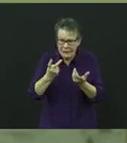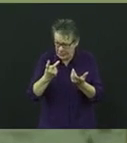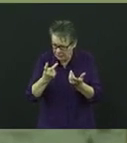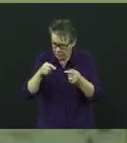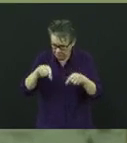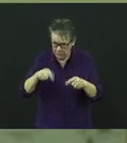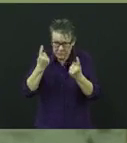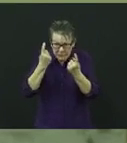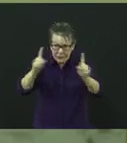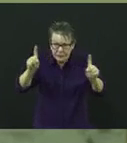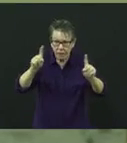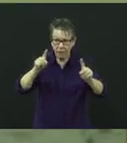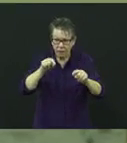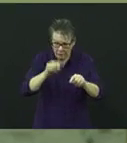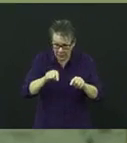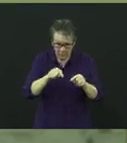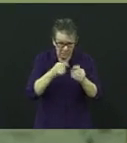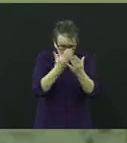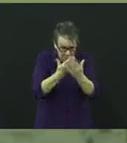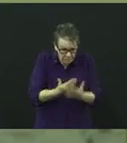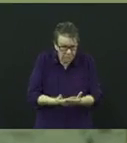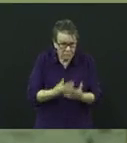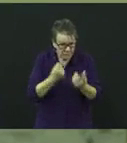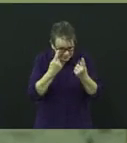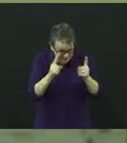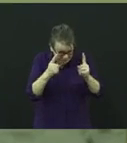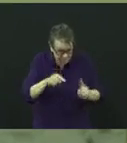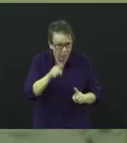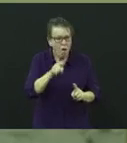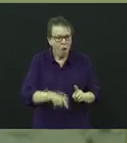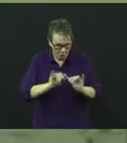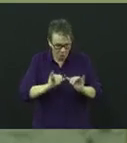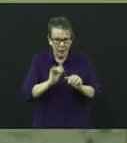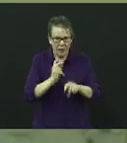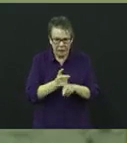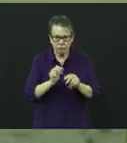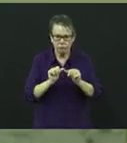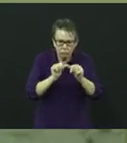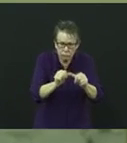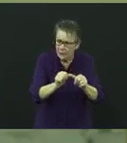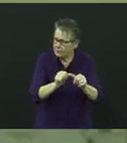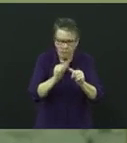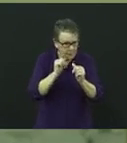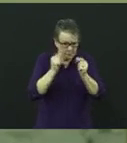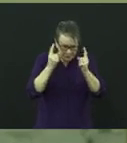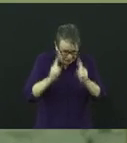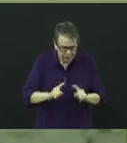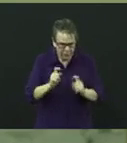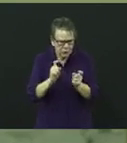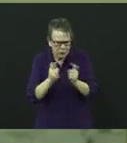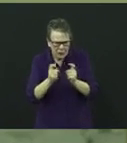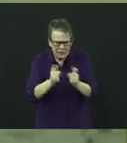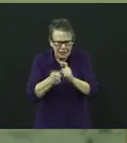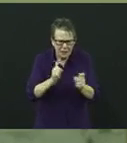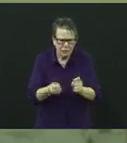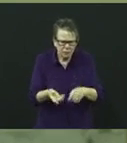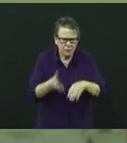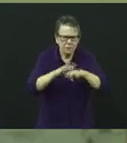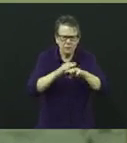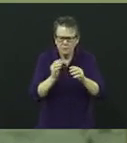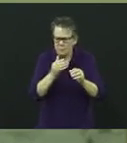been mentioned at this point, what we're seeing now in these numbers are not what's happening now. It's what was happening about 10 days ago. So we're seeing people